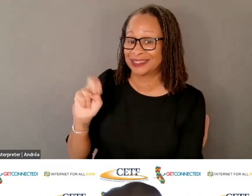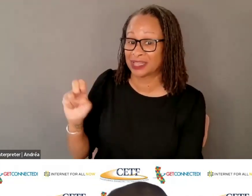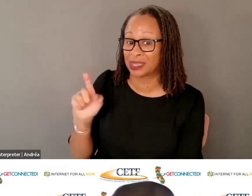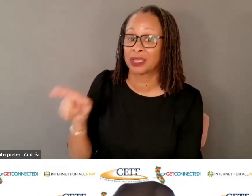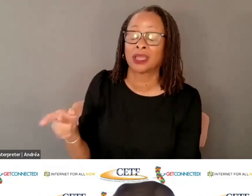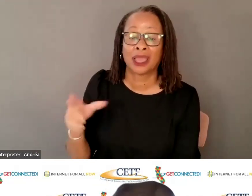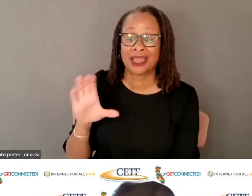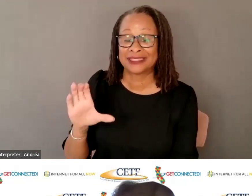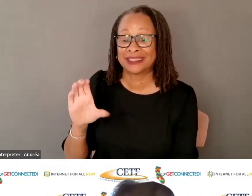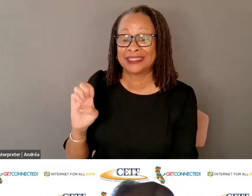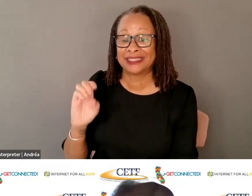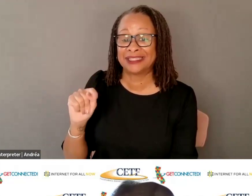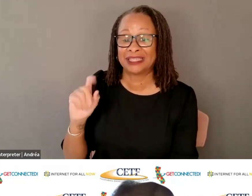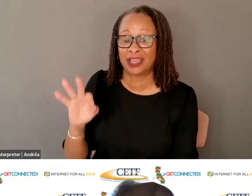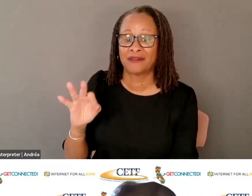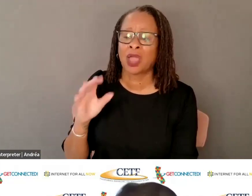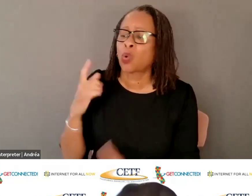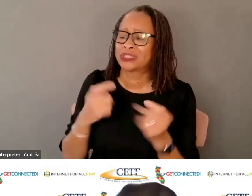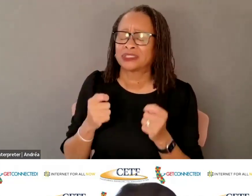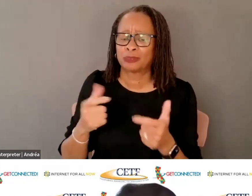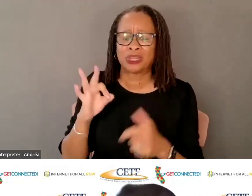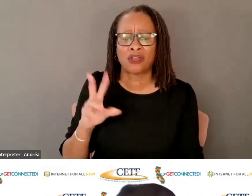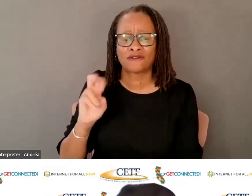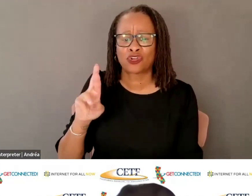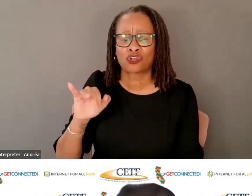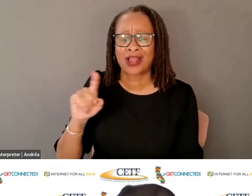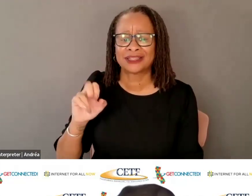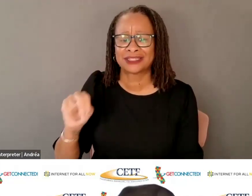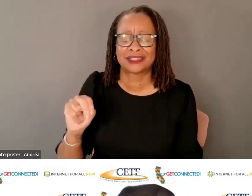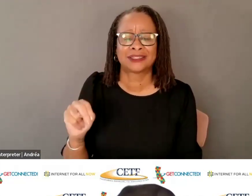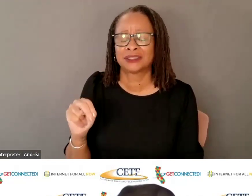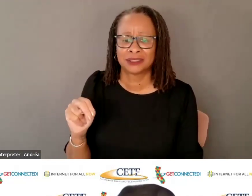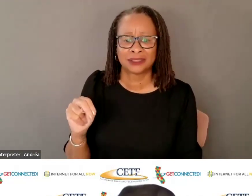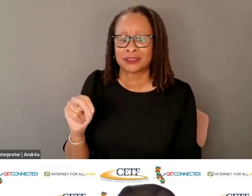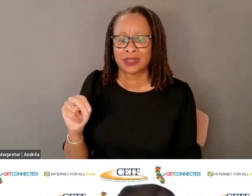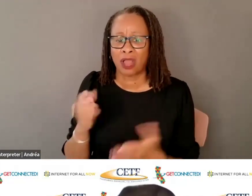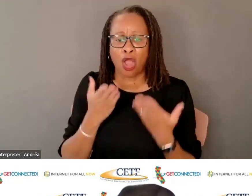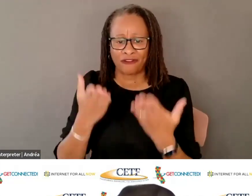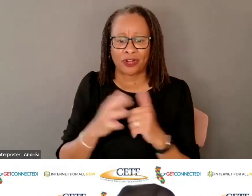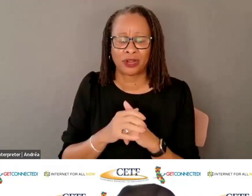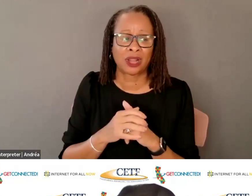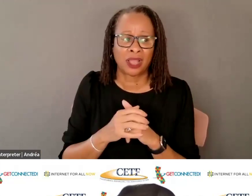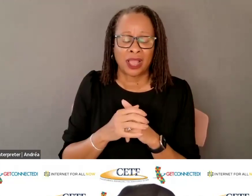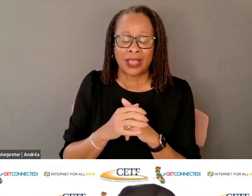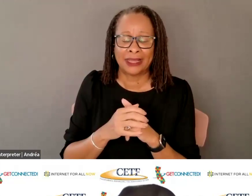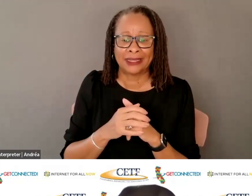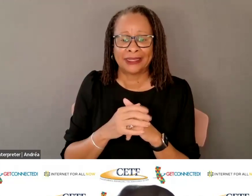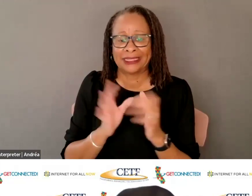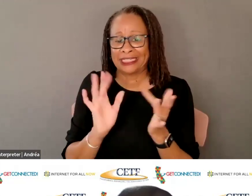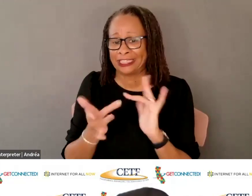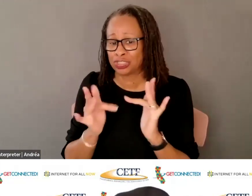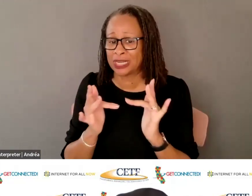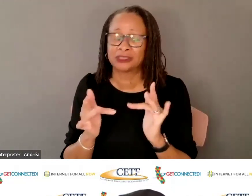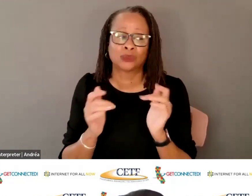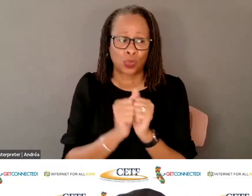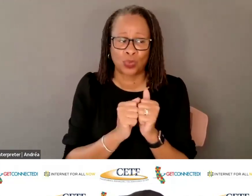for Verizon's affordable offer? Gigabit internet is critical for many households, particularly those with several